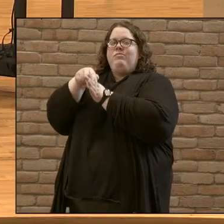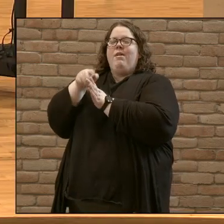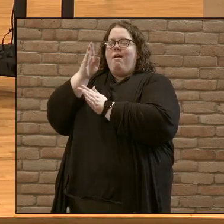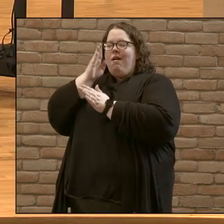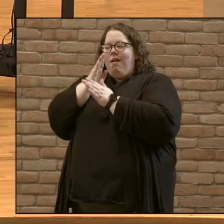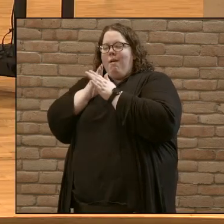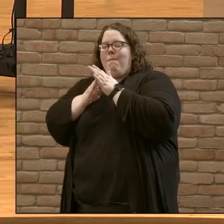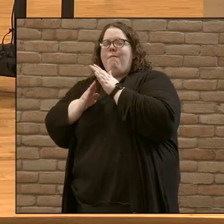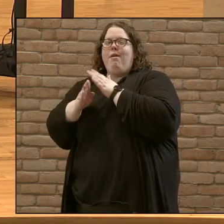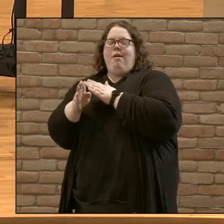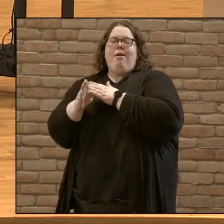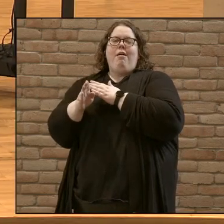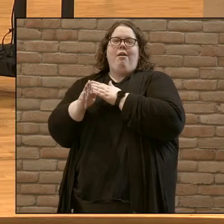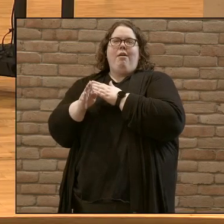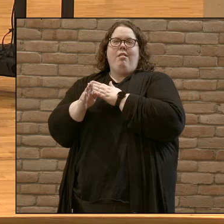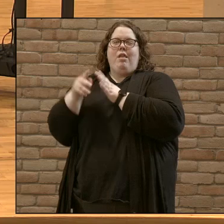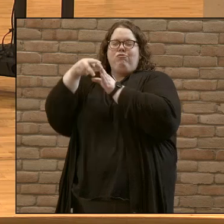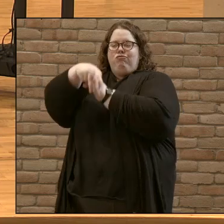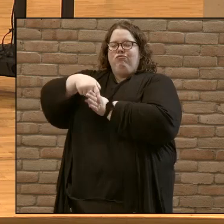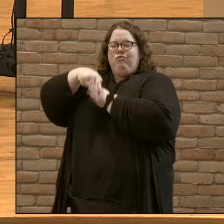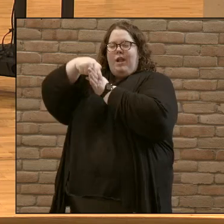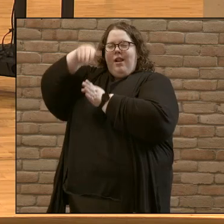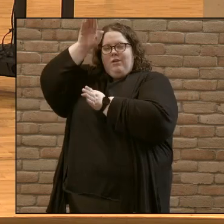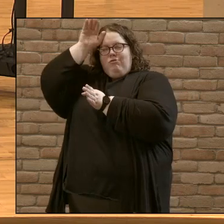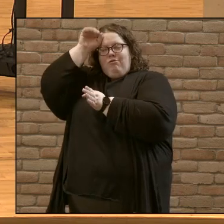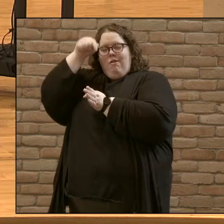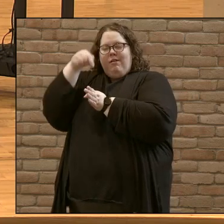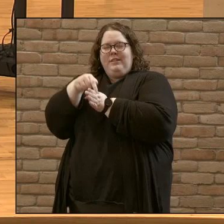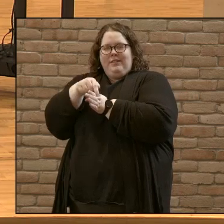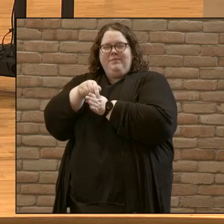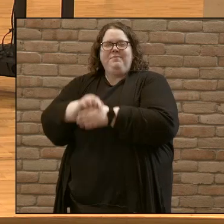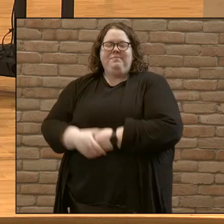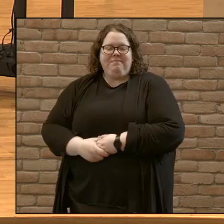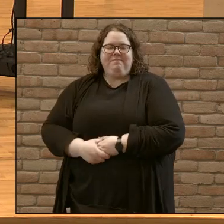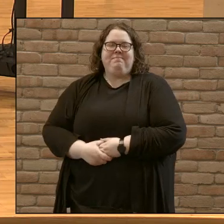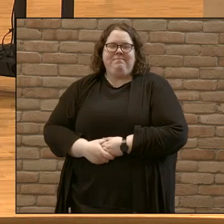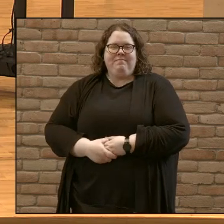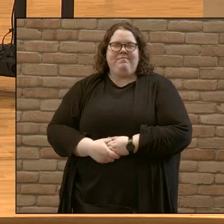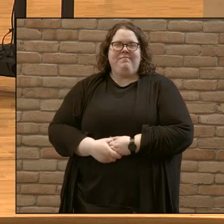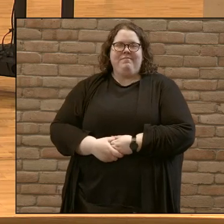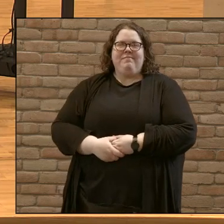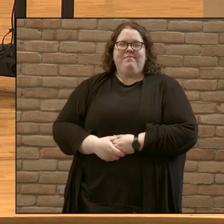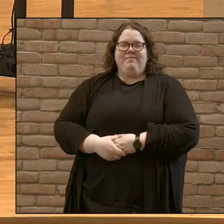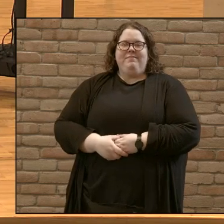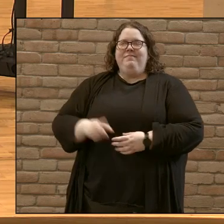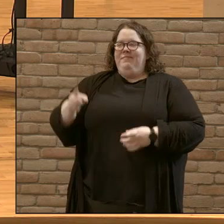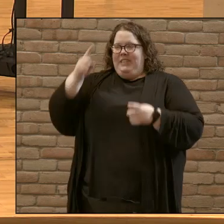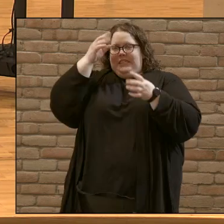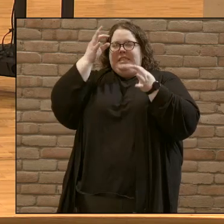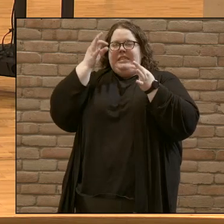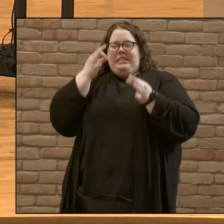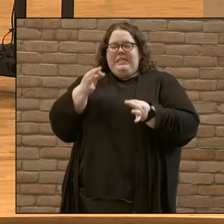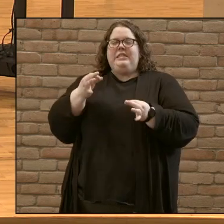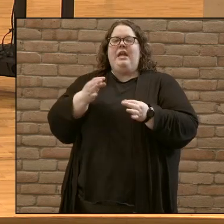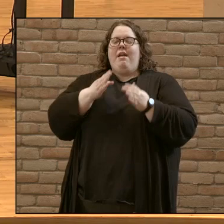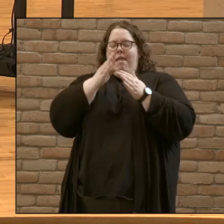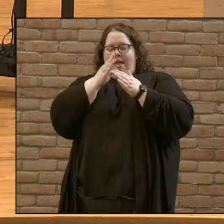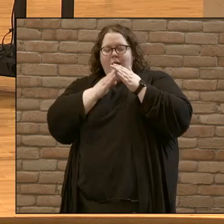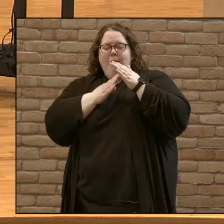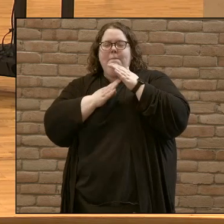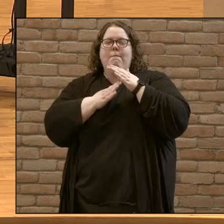and riding on a donkey. You see, Jesus chooses to ride in humbly,